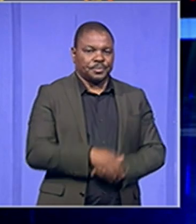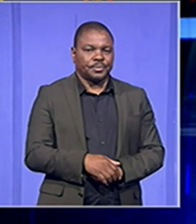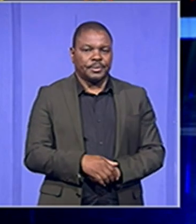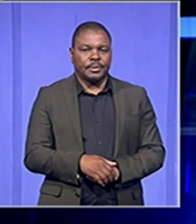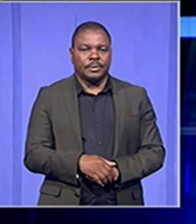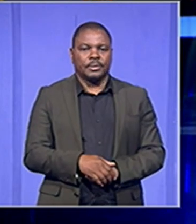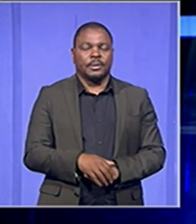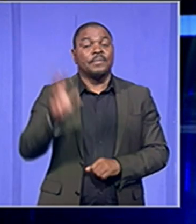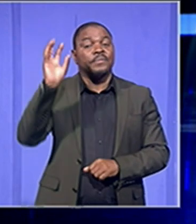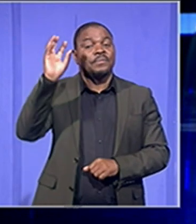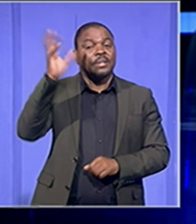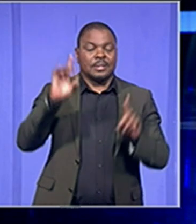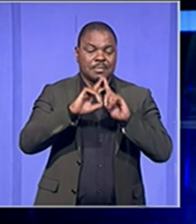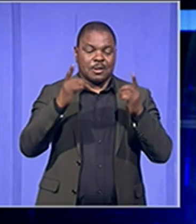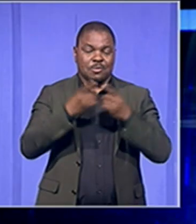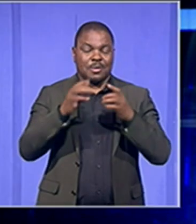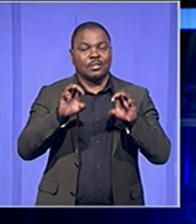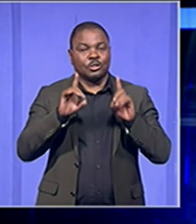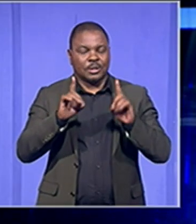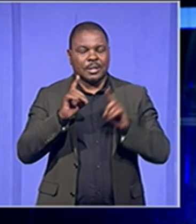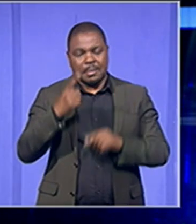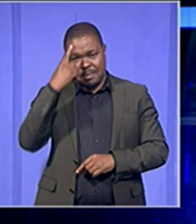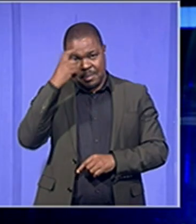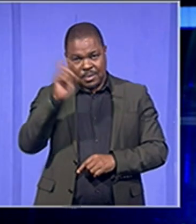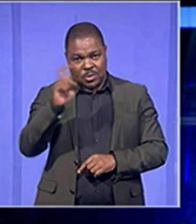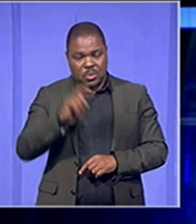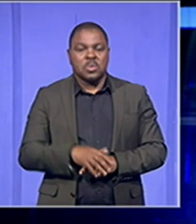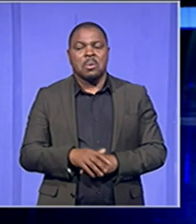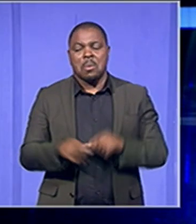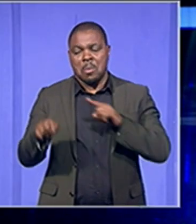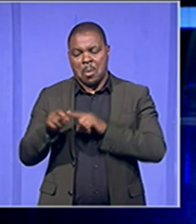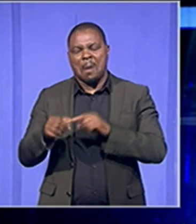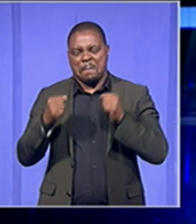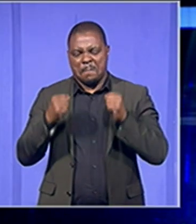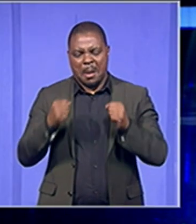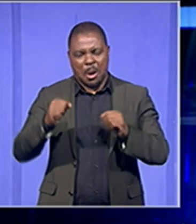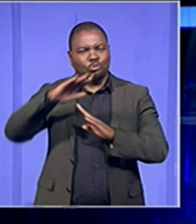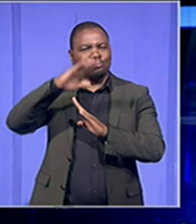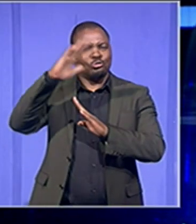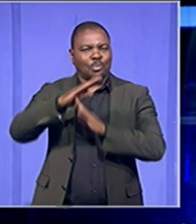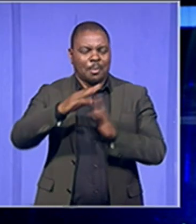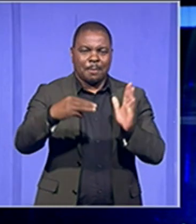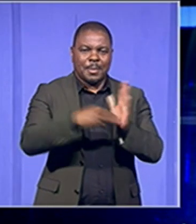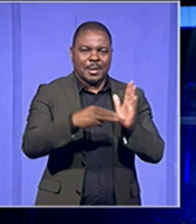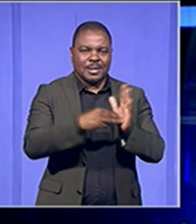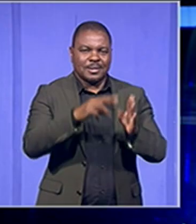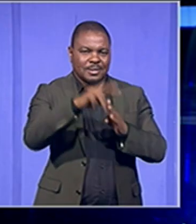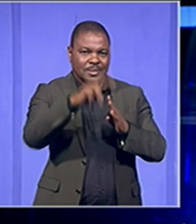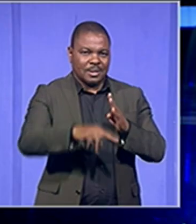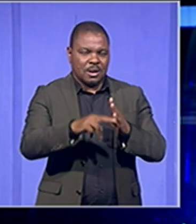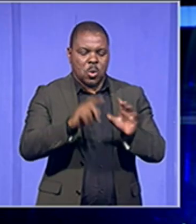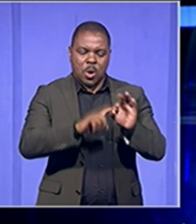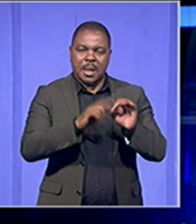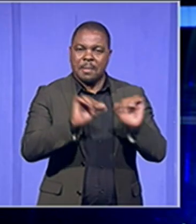la province ya Free State le na le tshepo e tileng ya hore le ntse le tsorame boemong ba pele ka sephetho sa matriki se nang le boleng lekgetlong